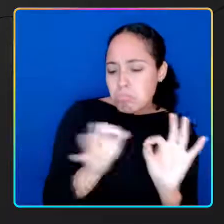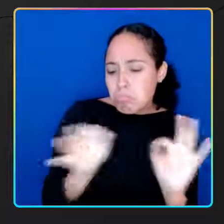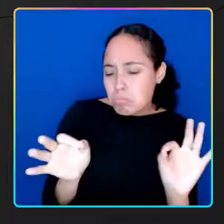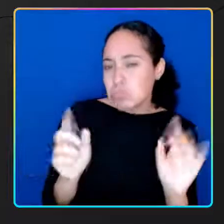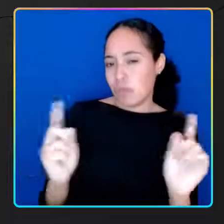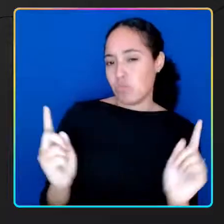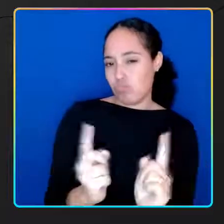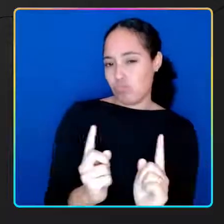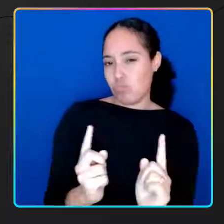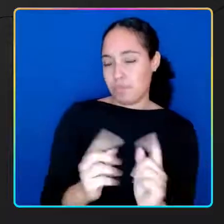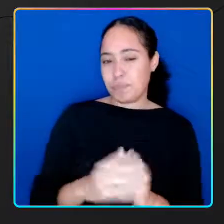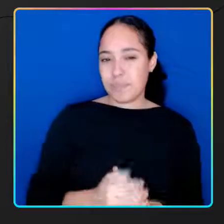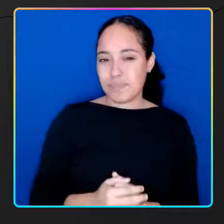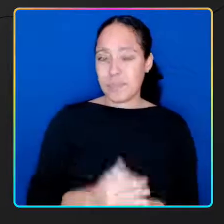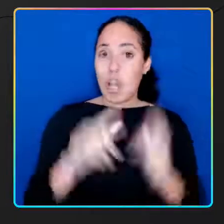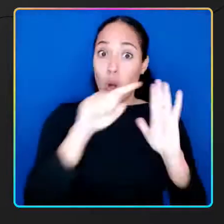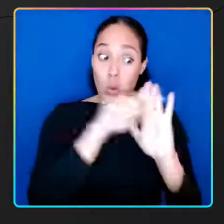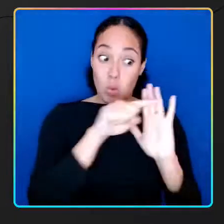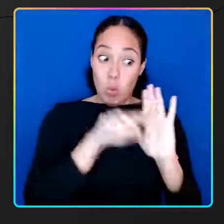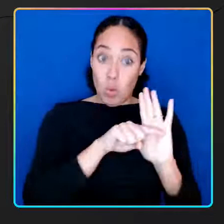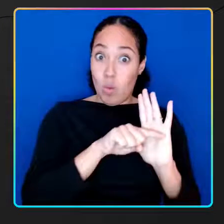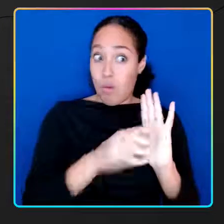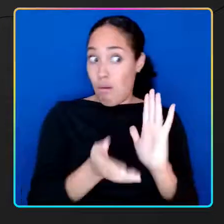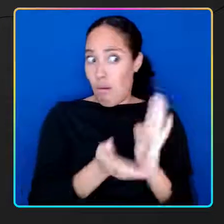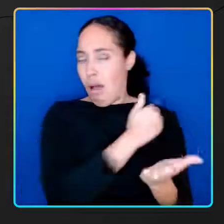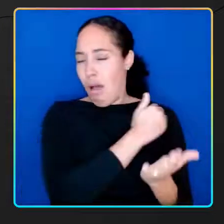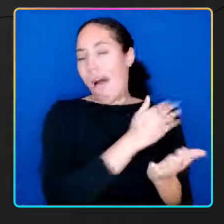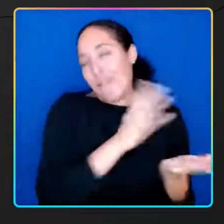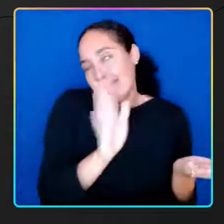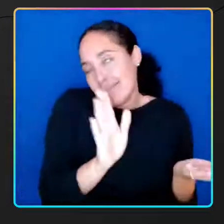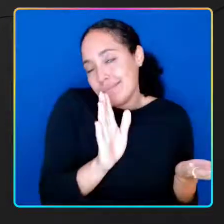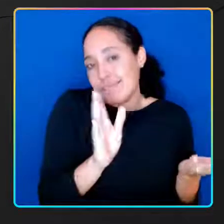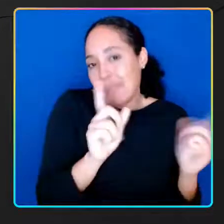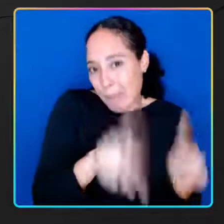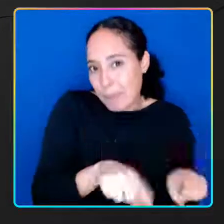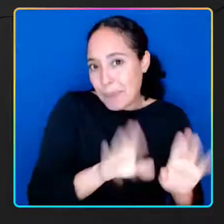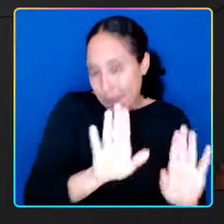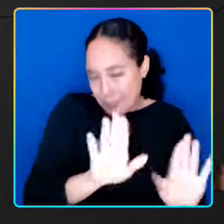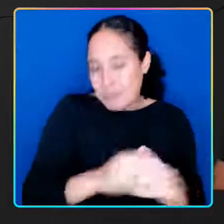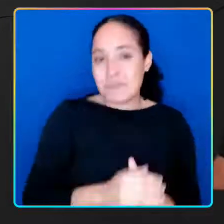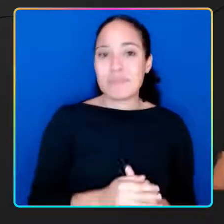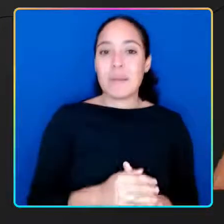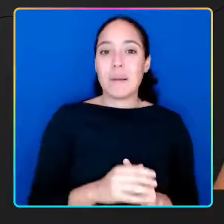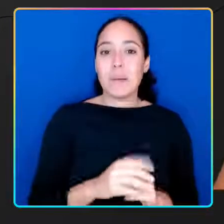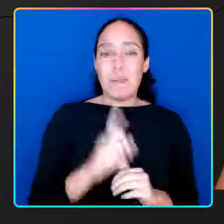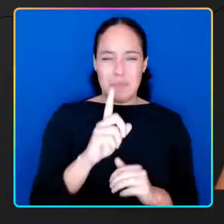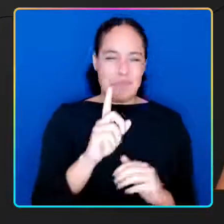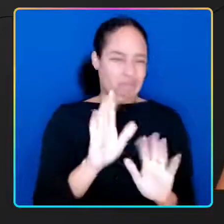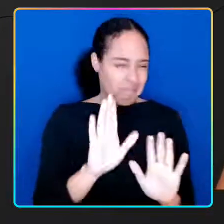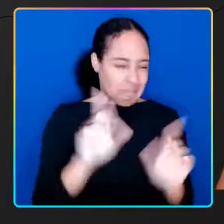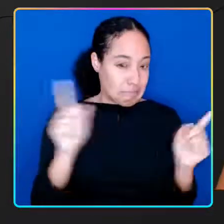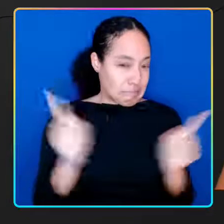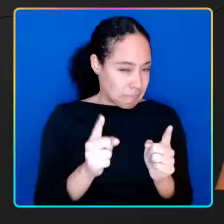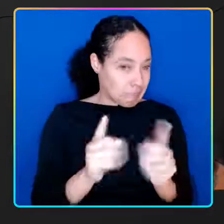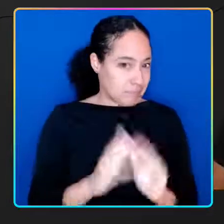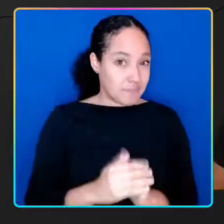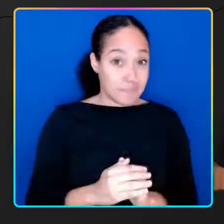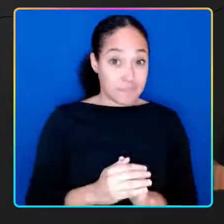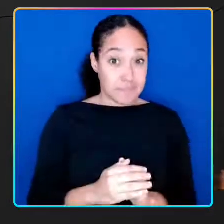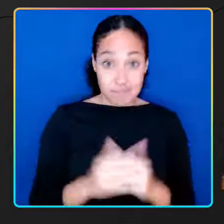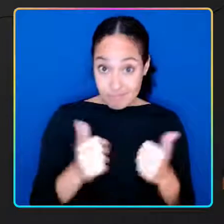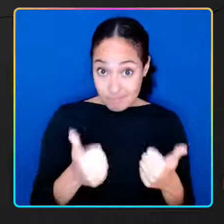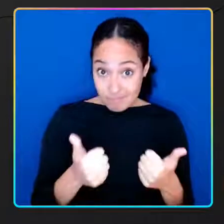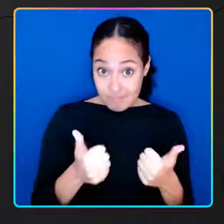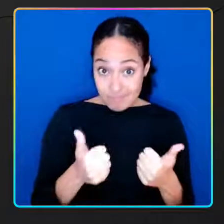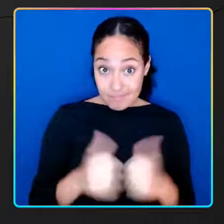these rules before, so don't worry about it too much. But are you ready for our quickfire questions?